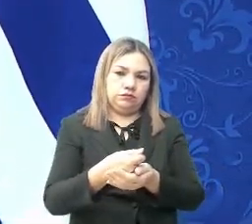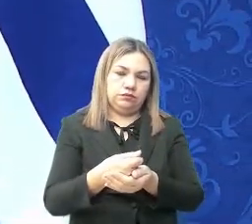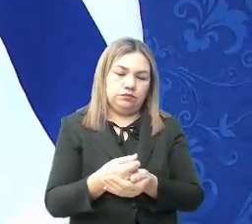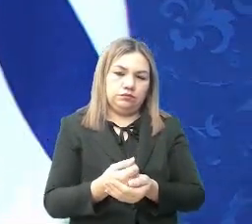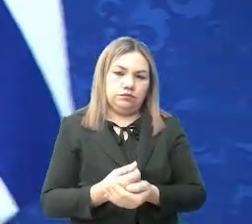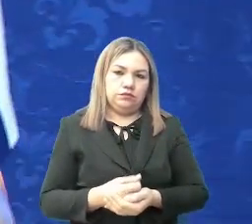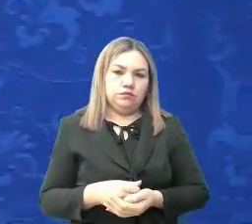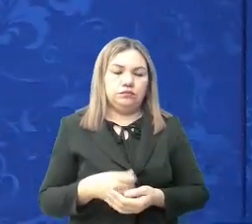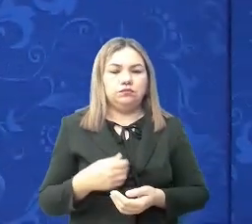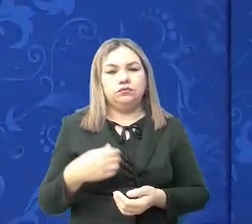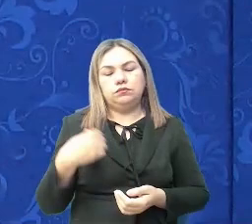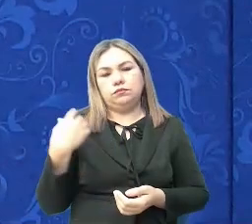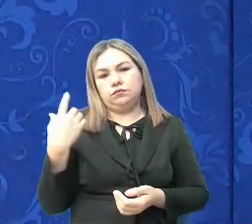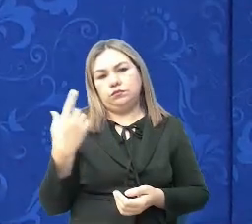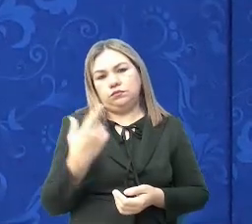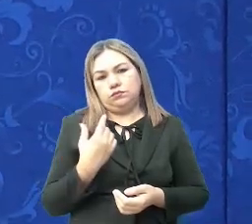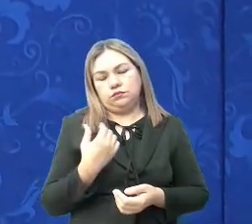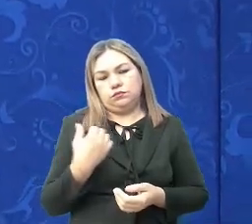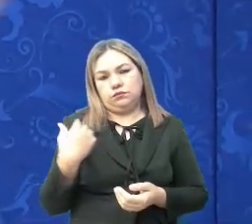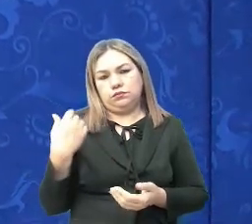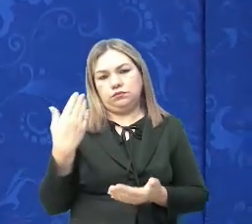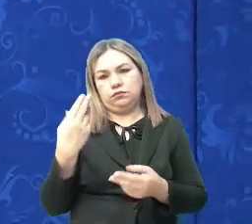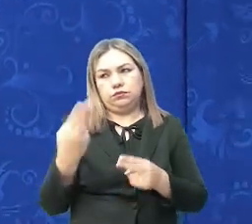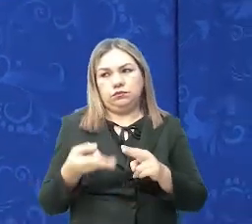knife and